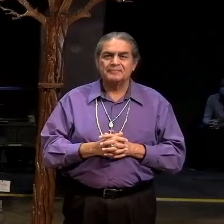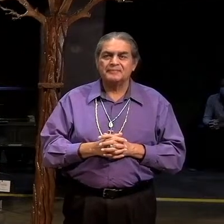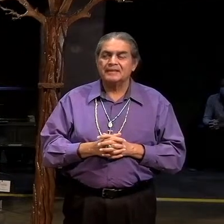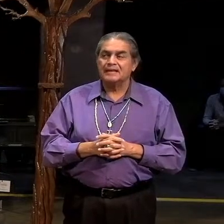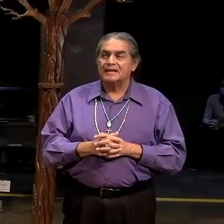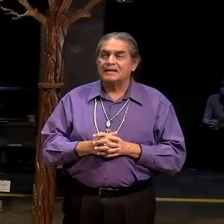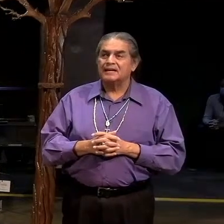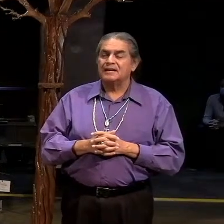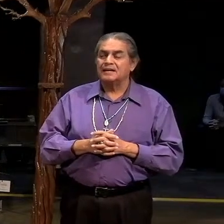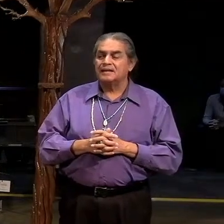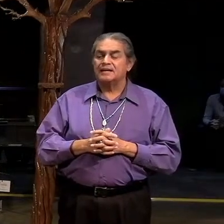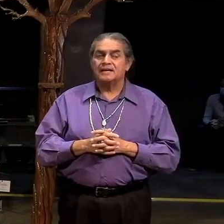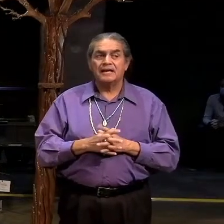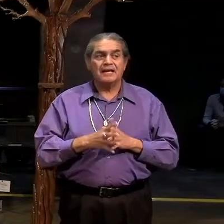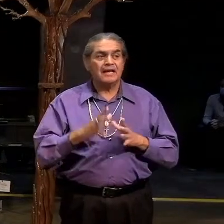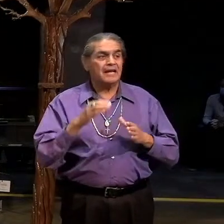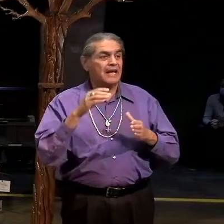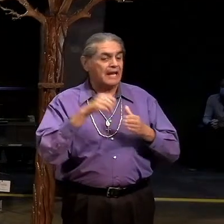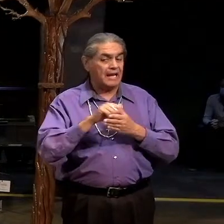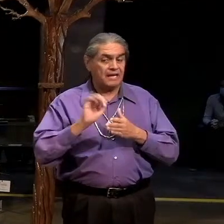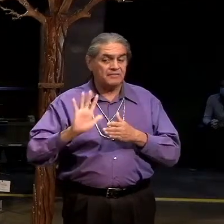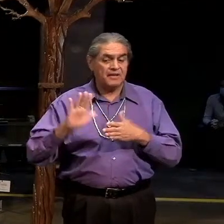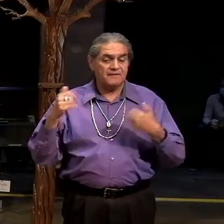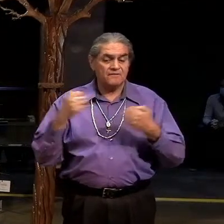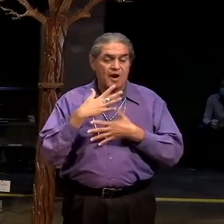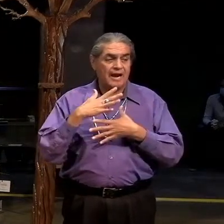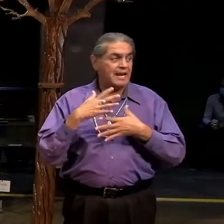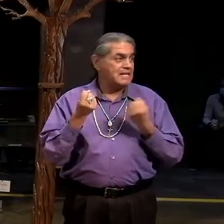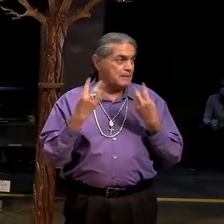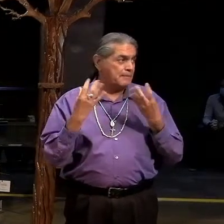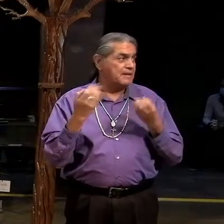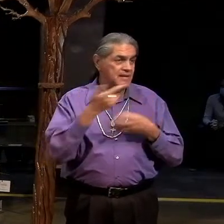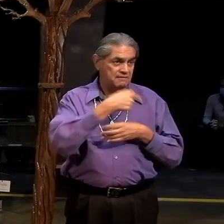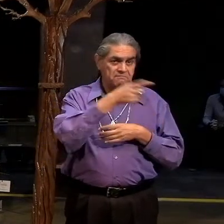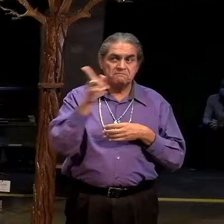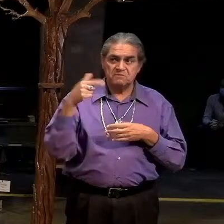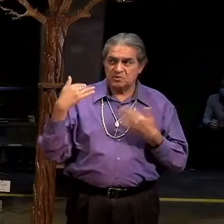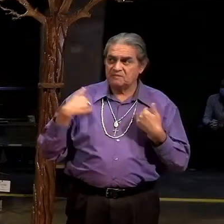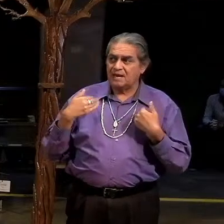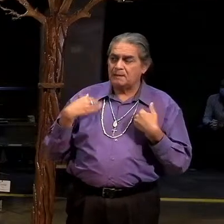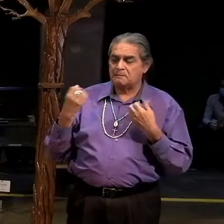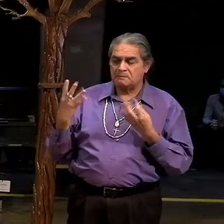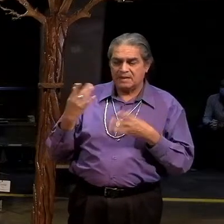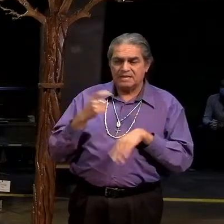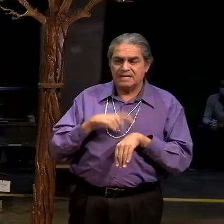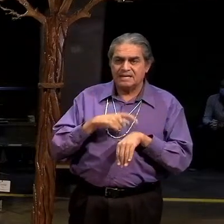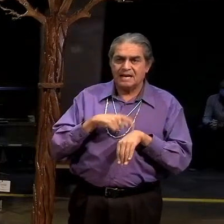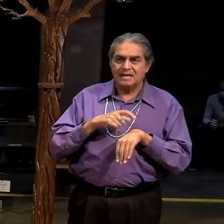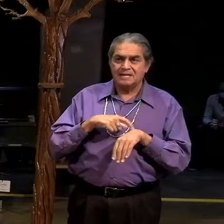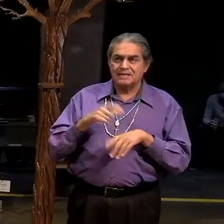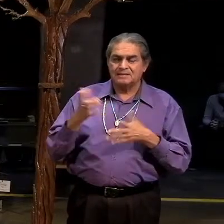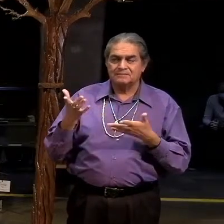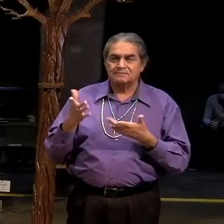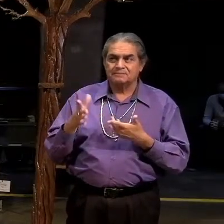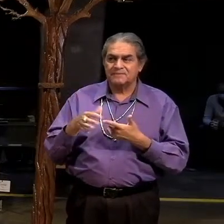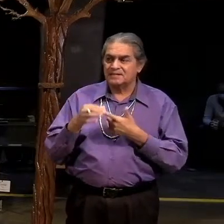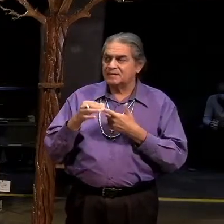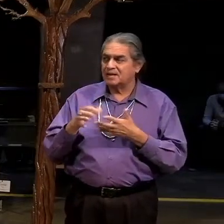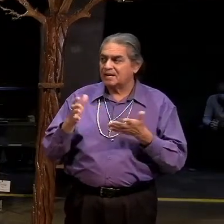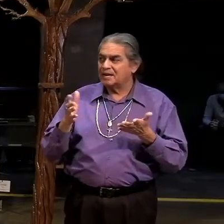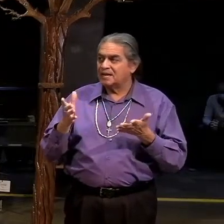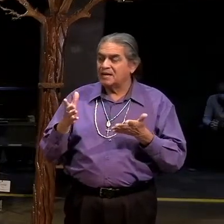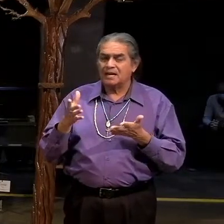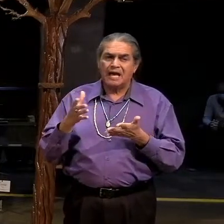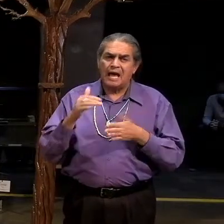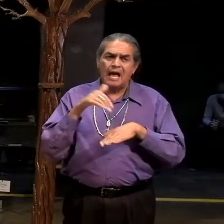In her fright, as many of you have had many times with your children, as to what could have